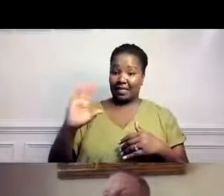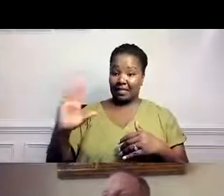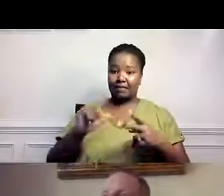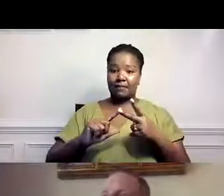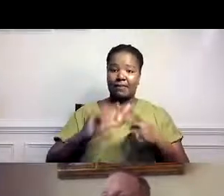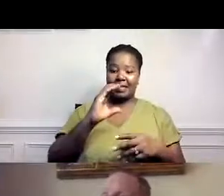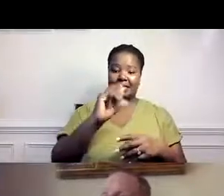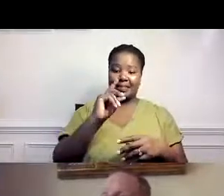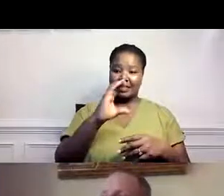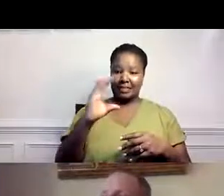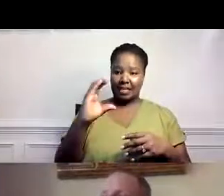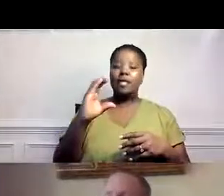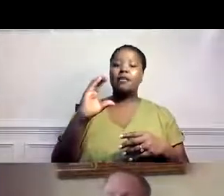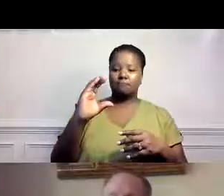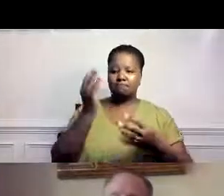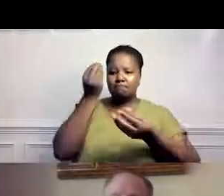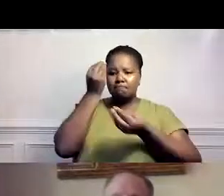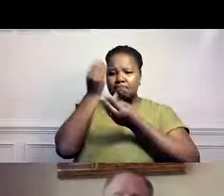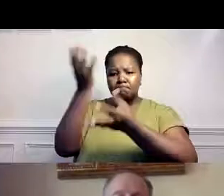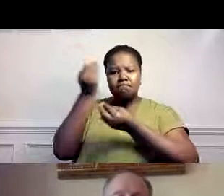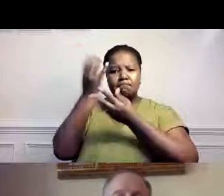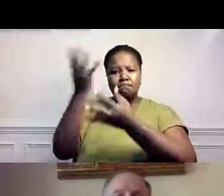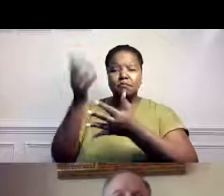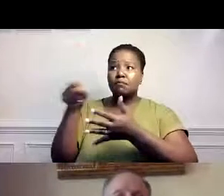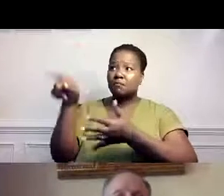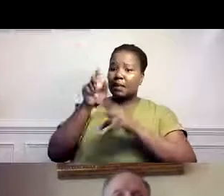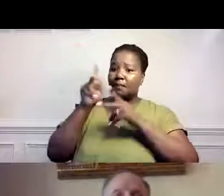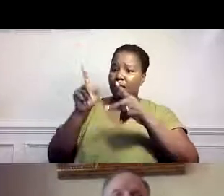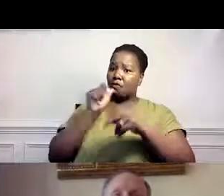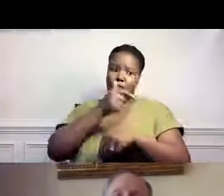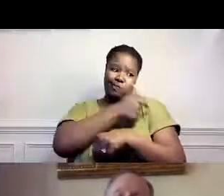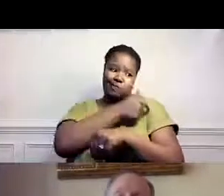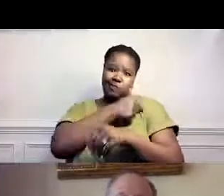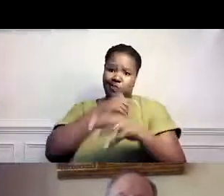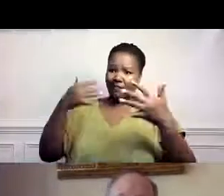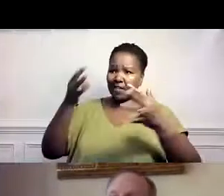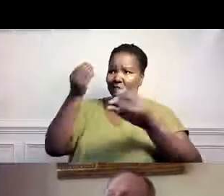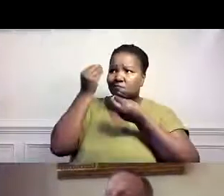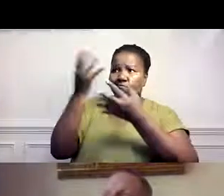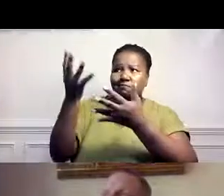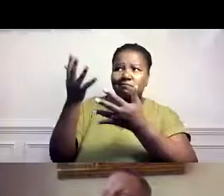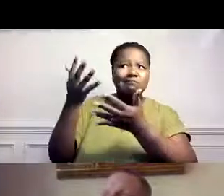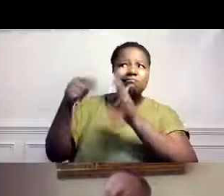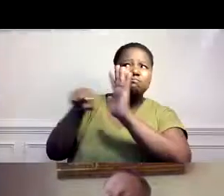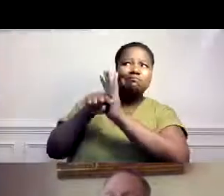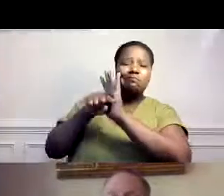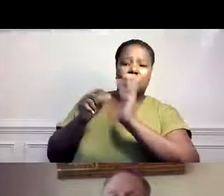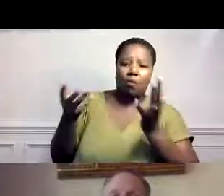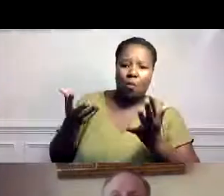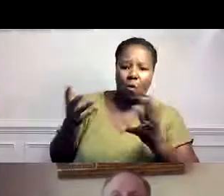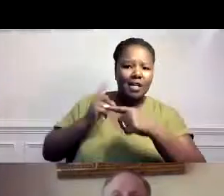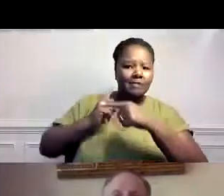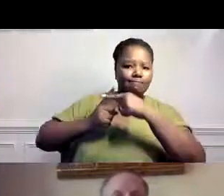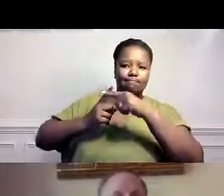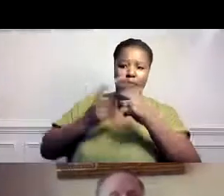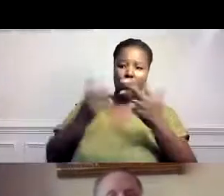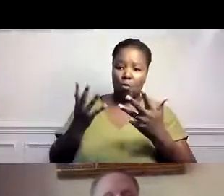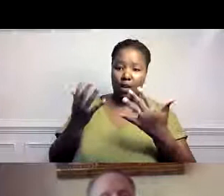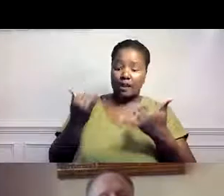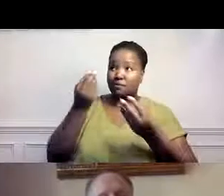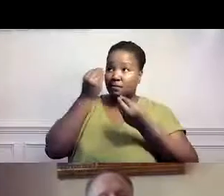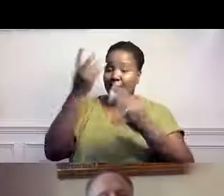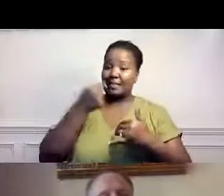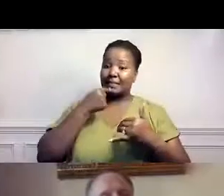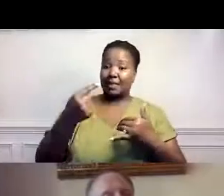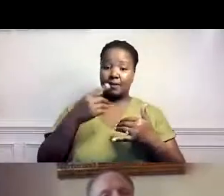folks who have been vaccinated with the Johnson & Johnson vaccine, basically saying that the signs and